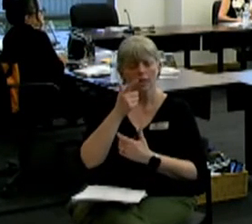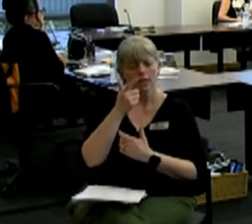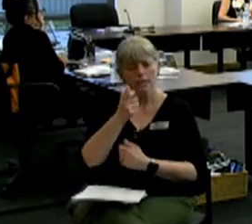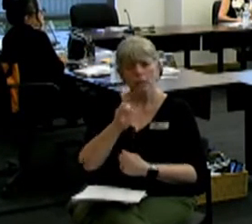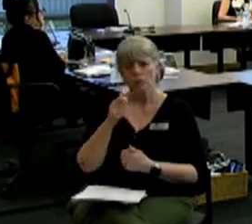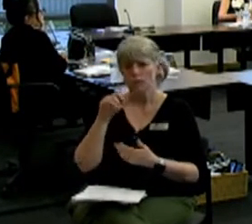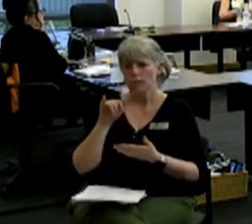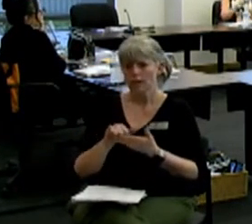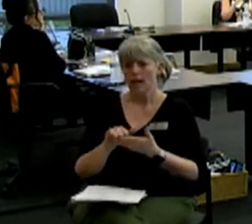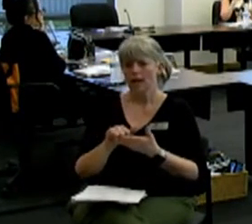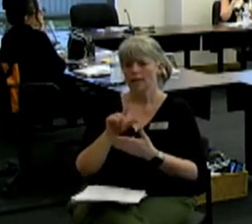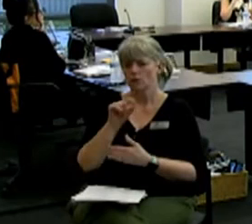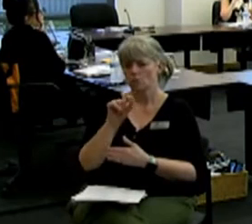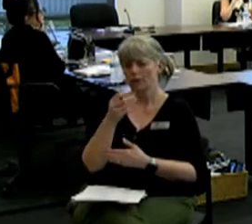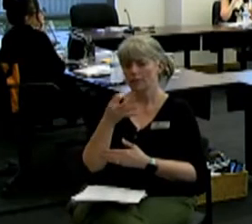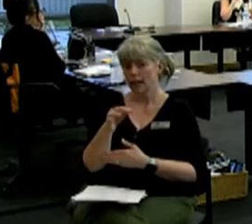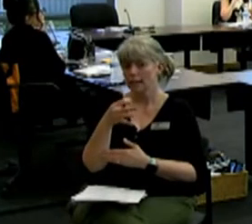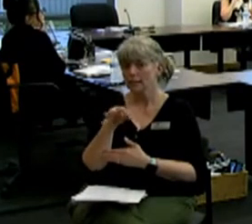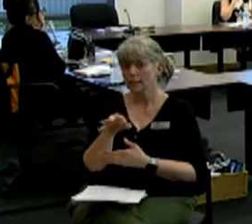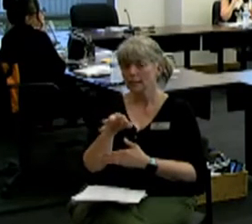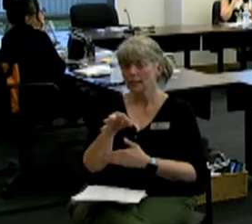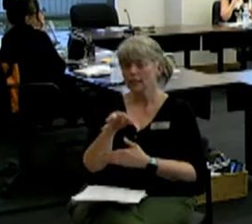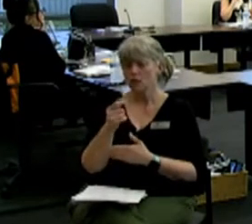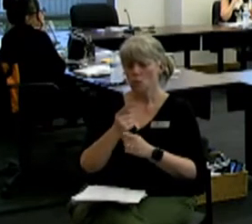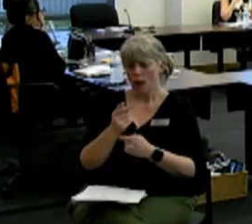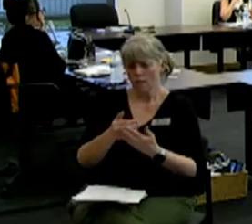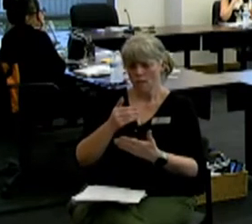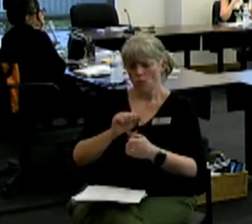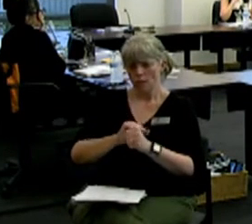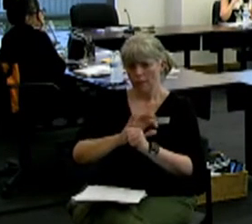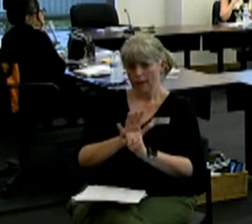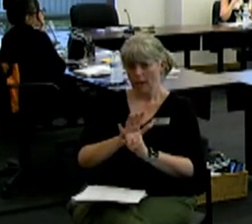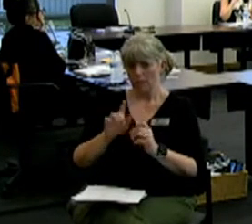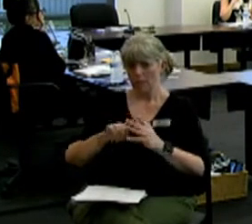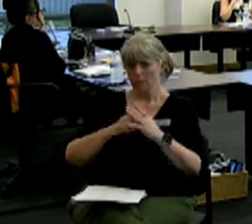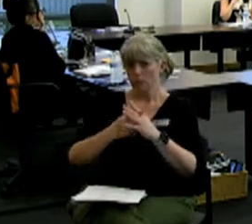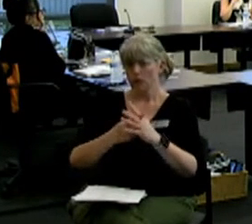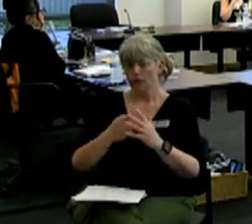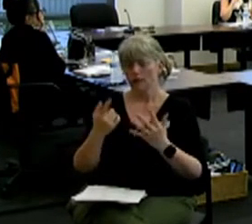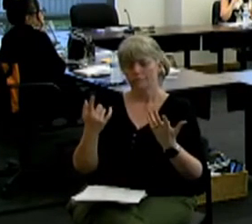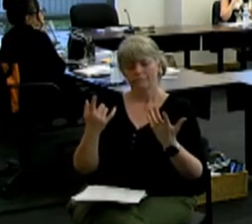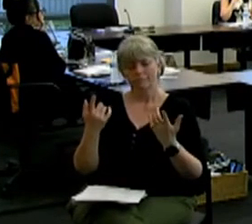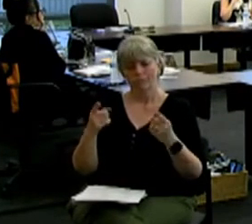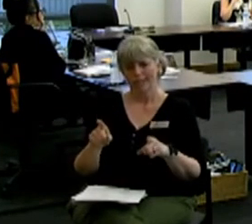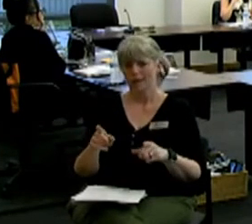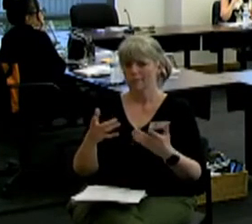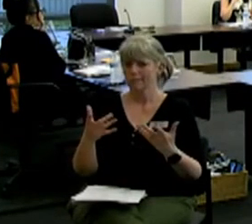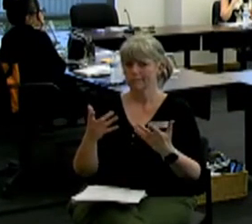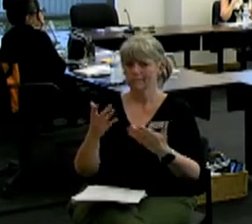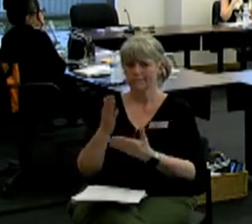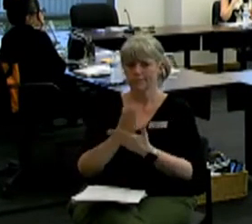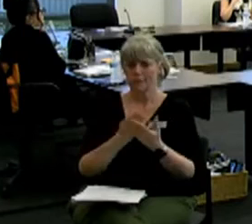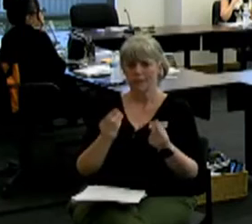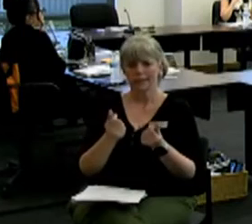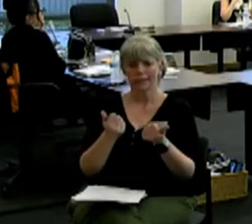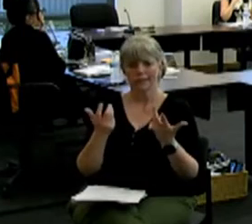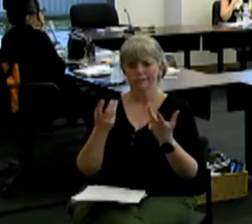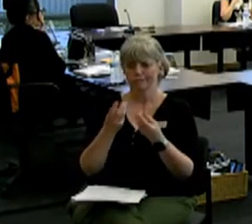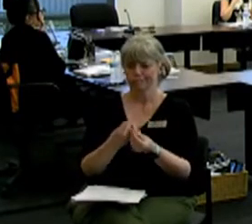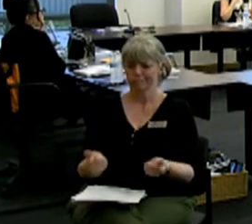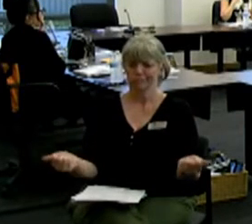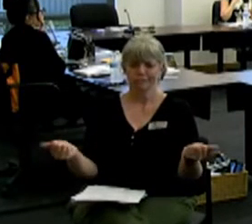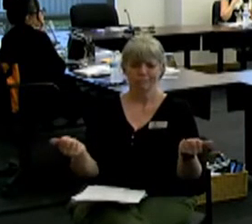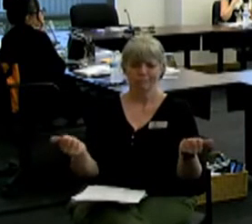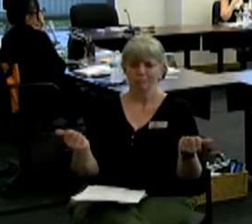in this in 2019, right before the pandemic hit. And once that happened, there were some things that kind of got in the way of us really kind